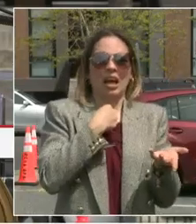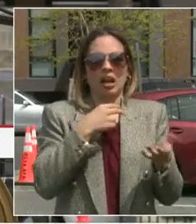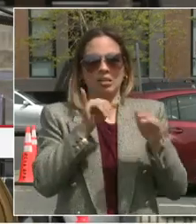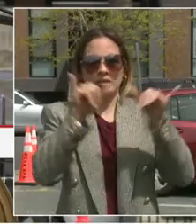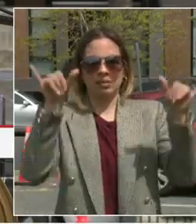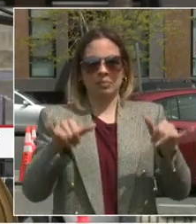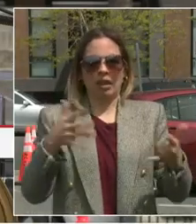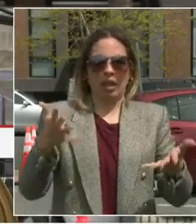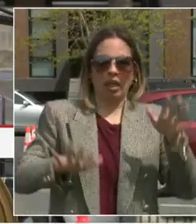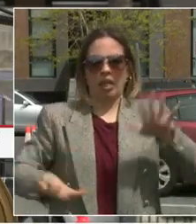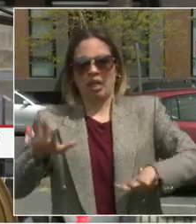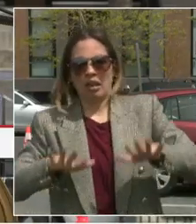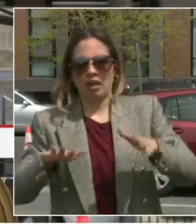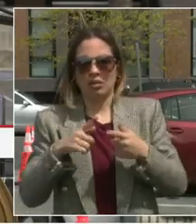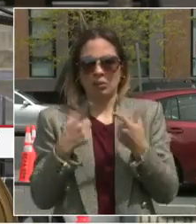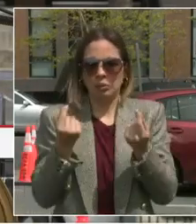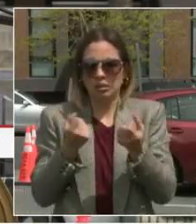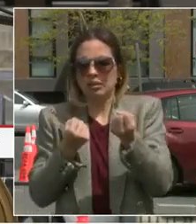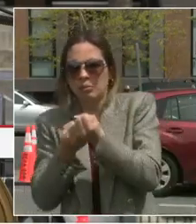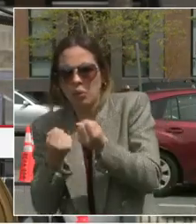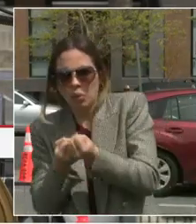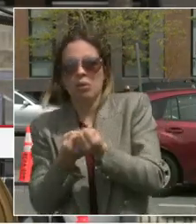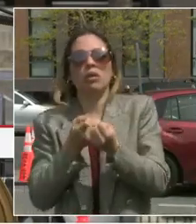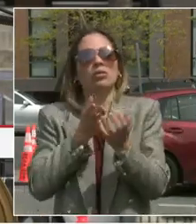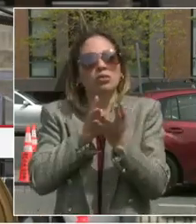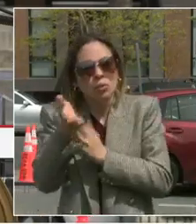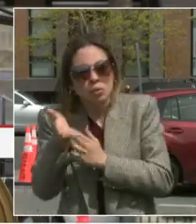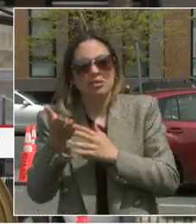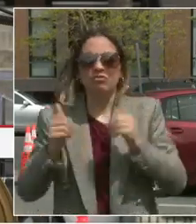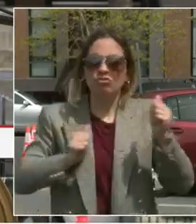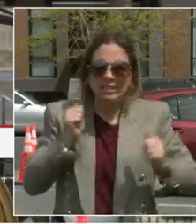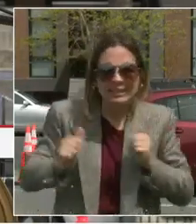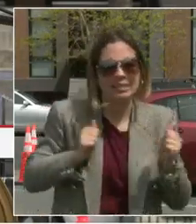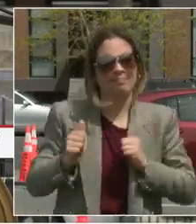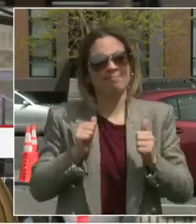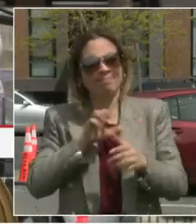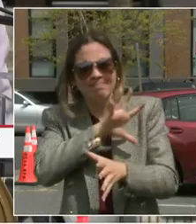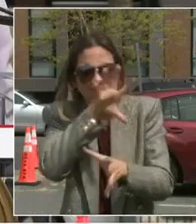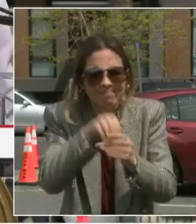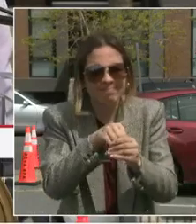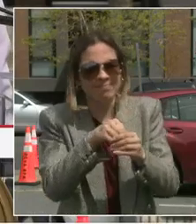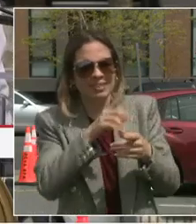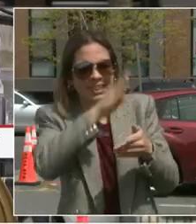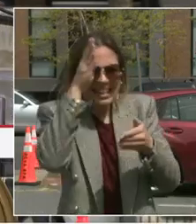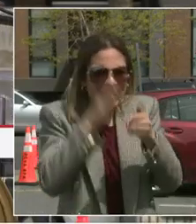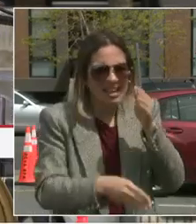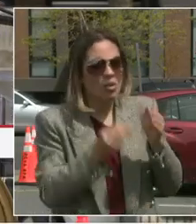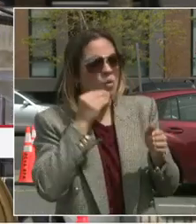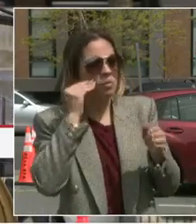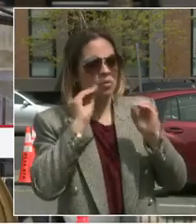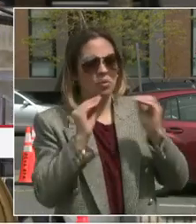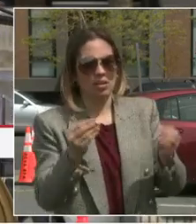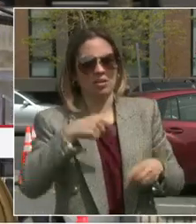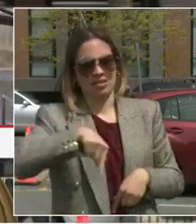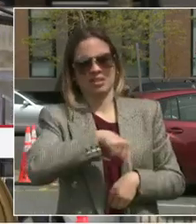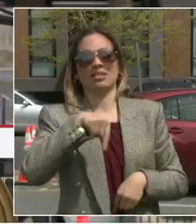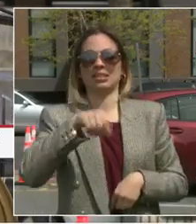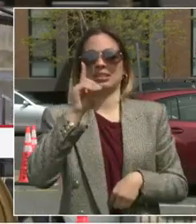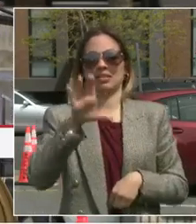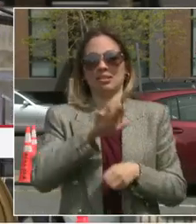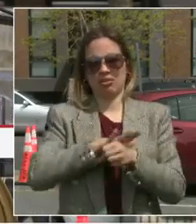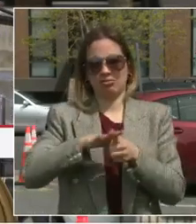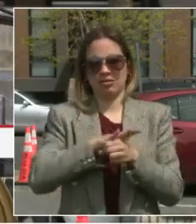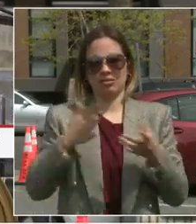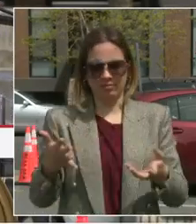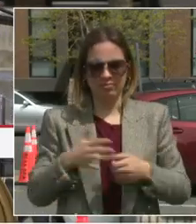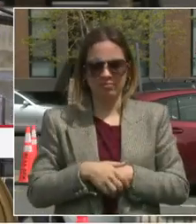to support through that assertive and relentless engagement that we are ending homelessness in our community. We had a very small